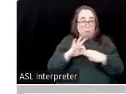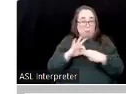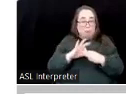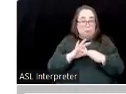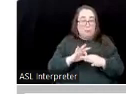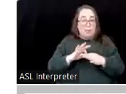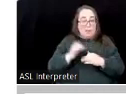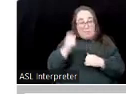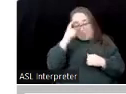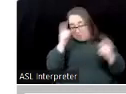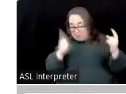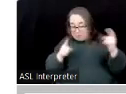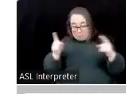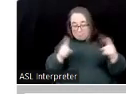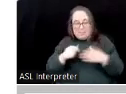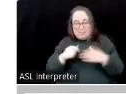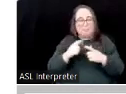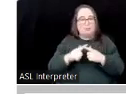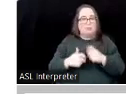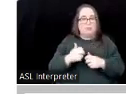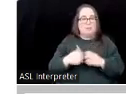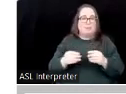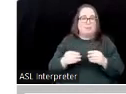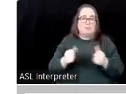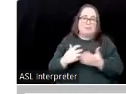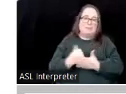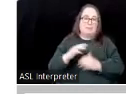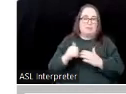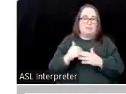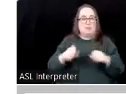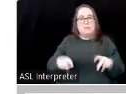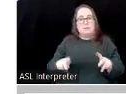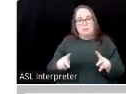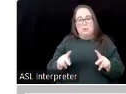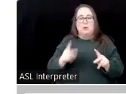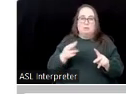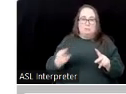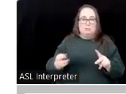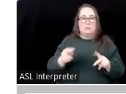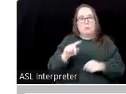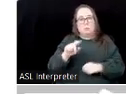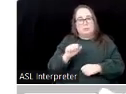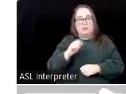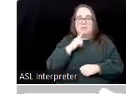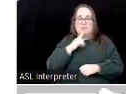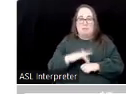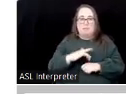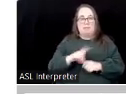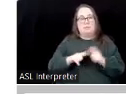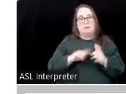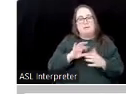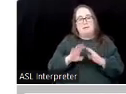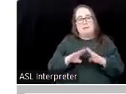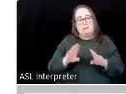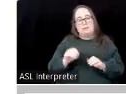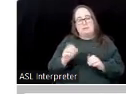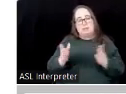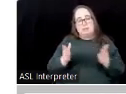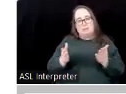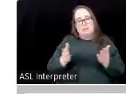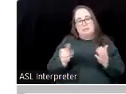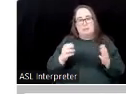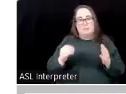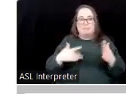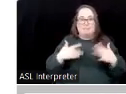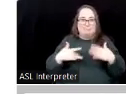thinking that you can help problem solve and really take advantage of all the opportunities, resources, and tools that are available to connect housing and services. So I'm